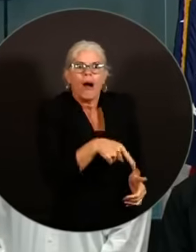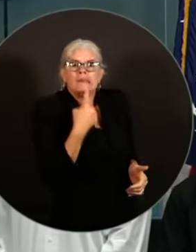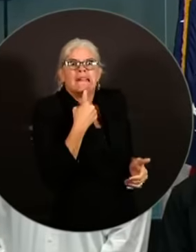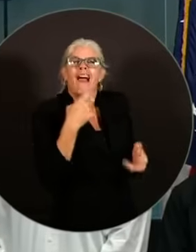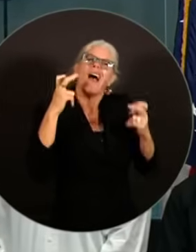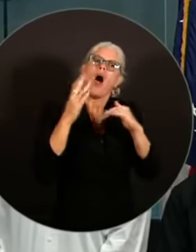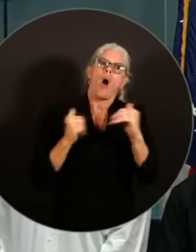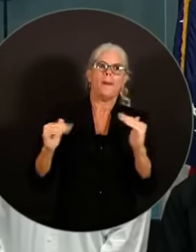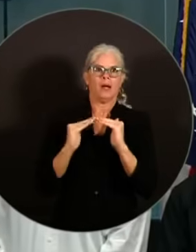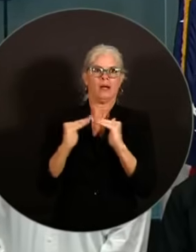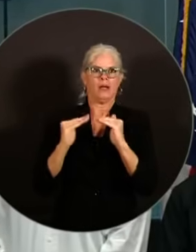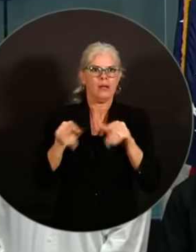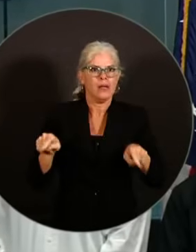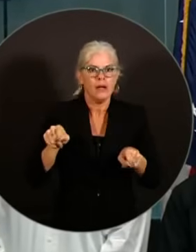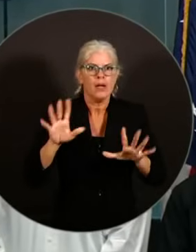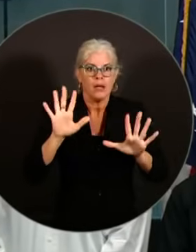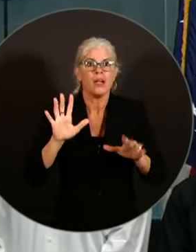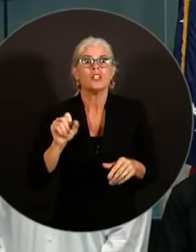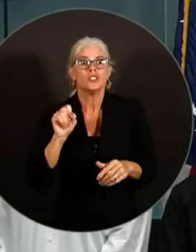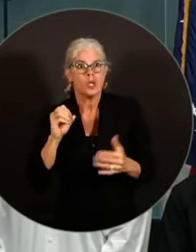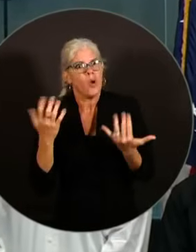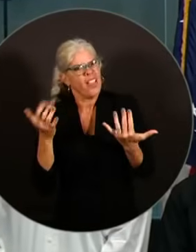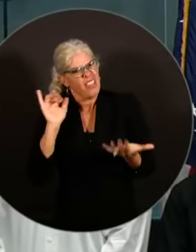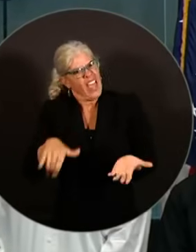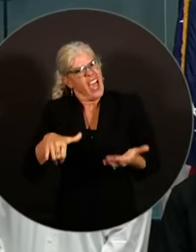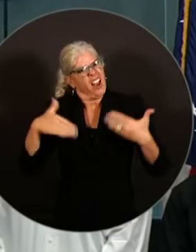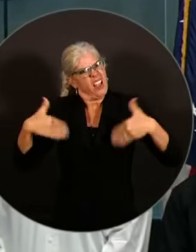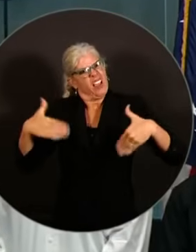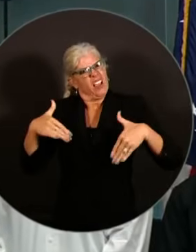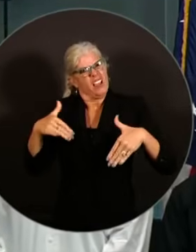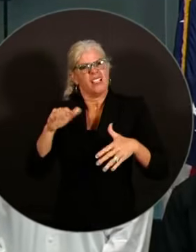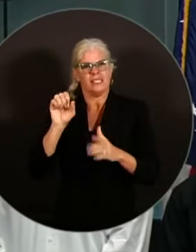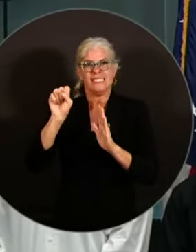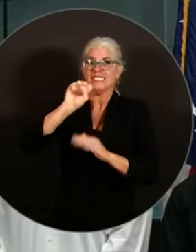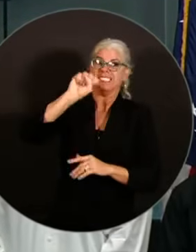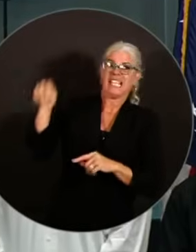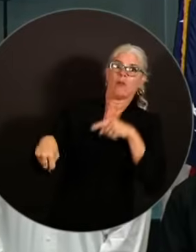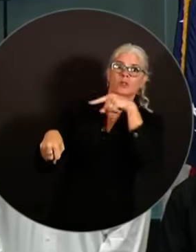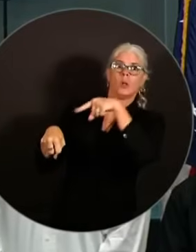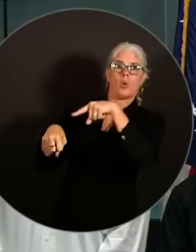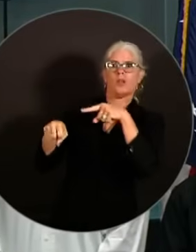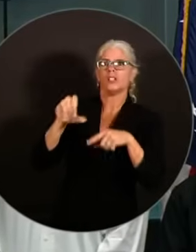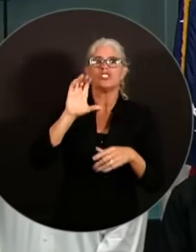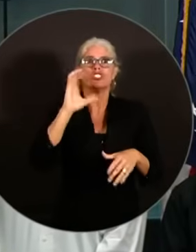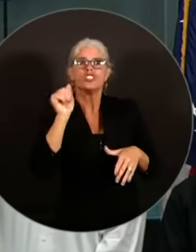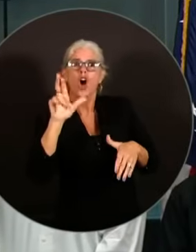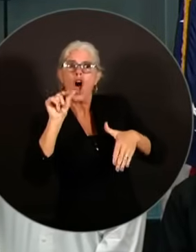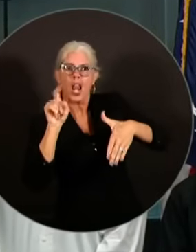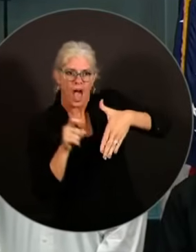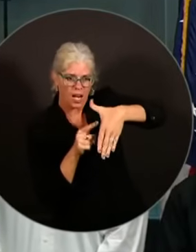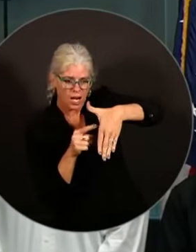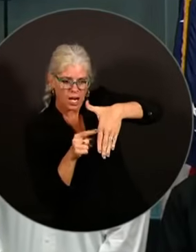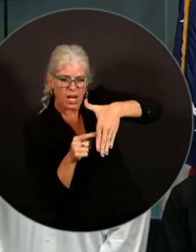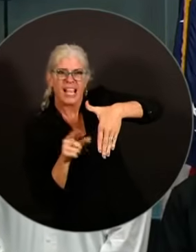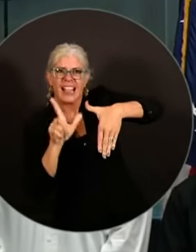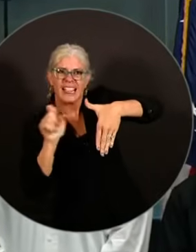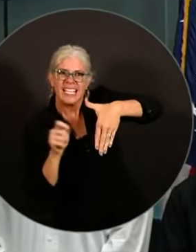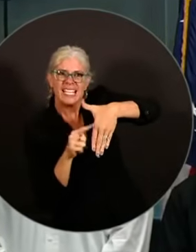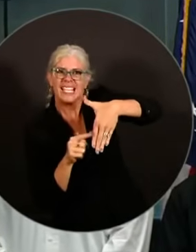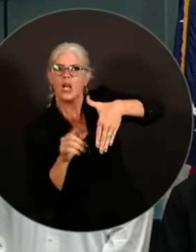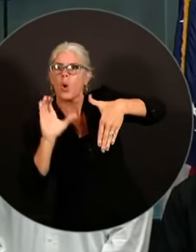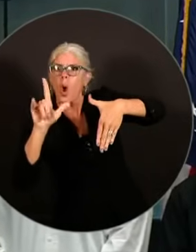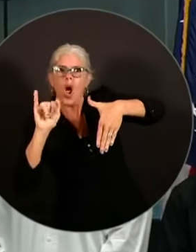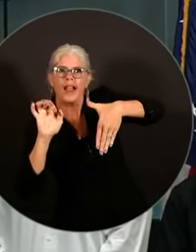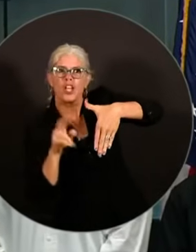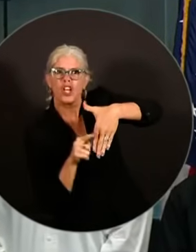surge on the west coast, and it was really kind of that Sarasota, Charlotte Harbor, down into Lee, Collier. But compared